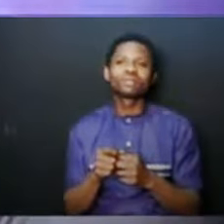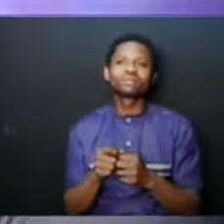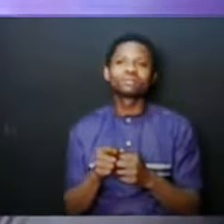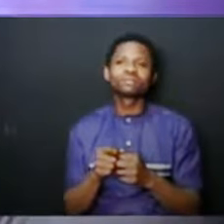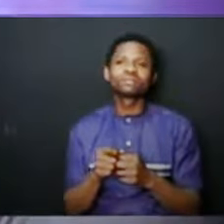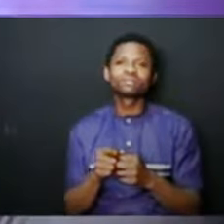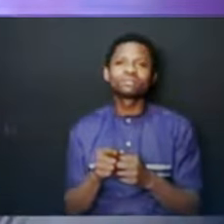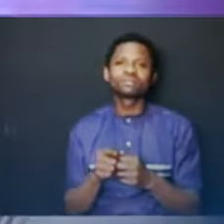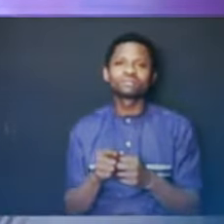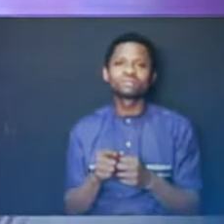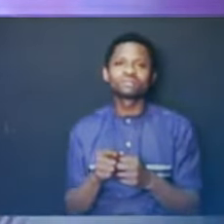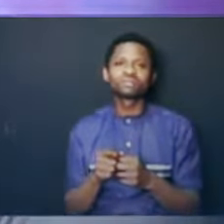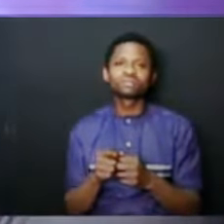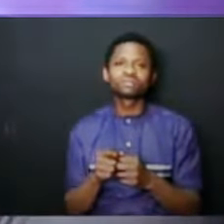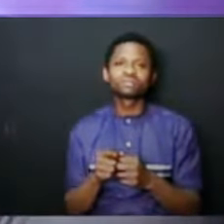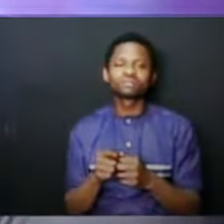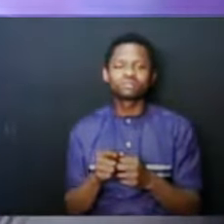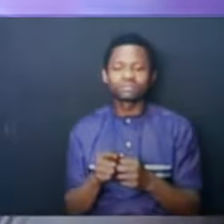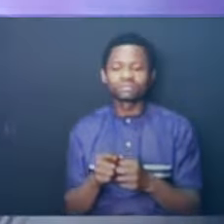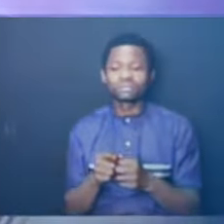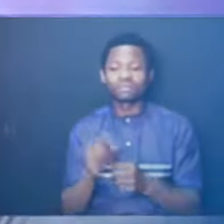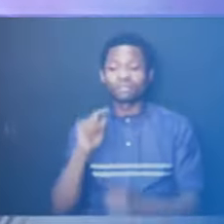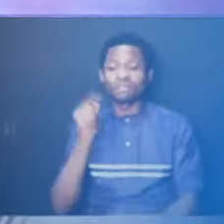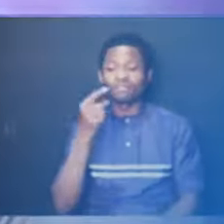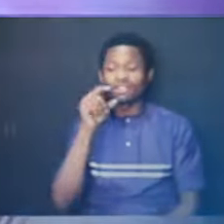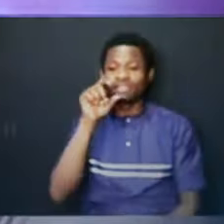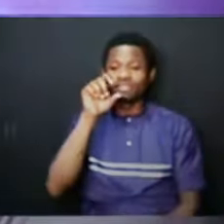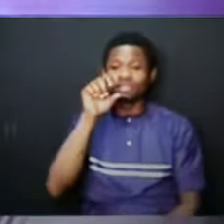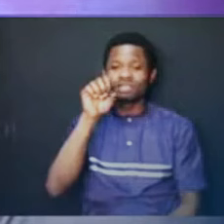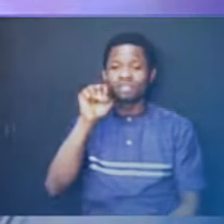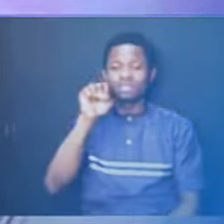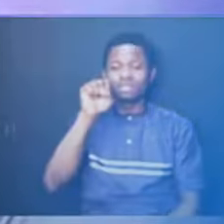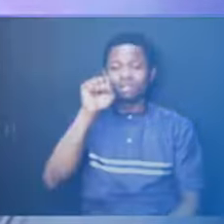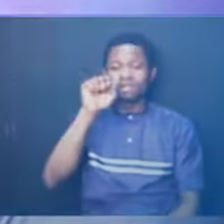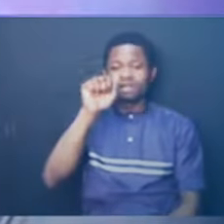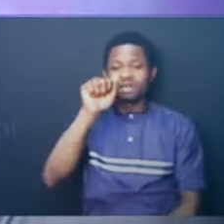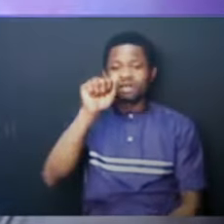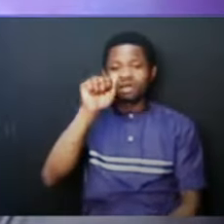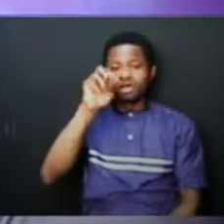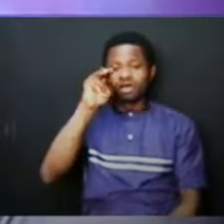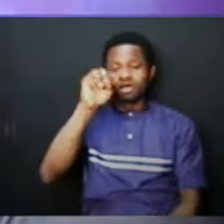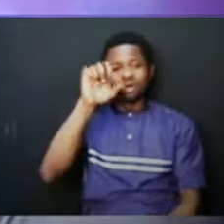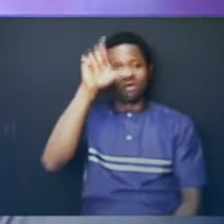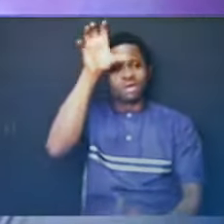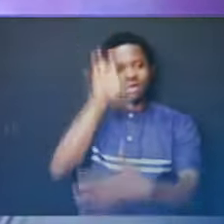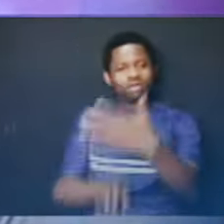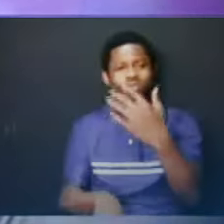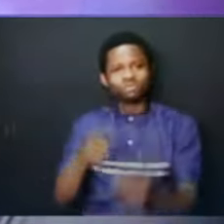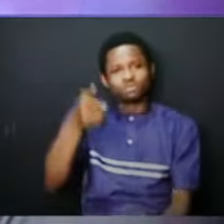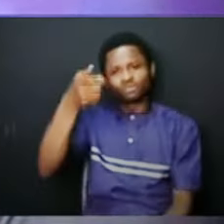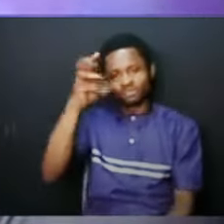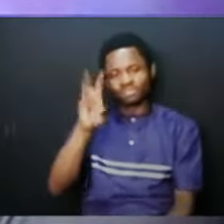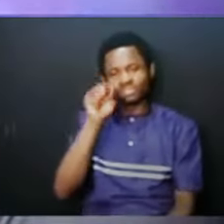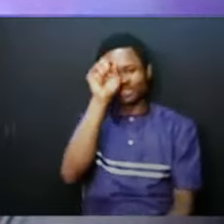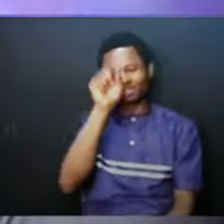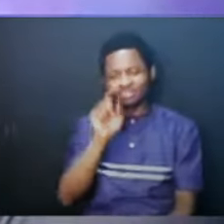to chapter 26. Ye ko eti aduonu ensia no verse 1. Enyimu edi